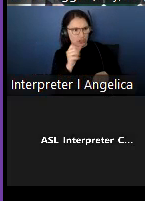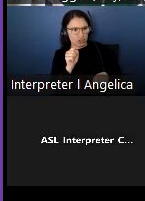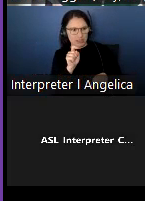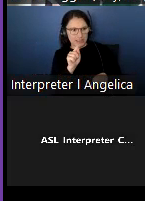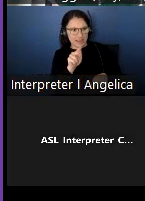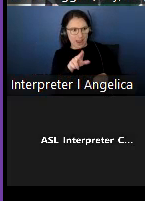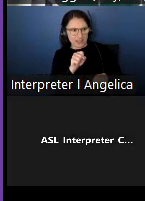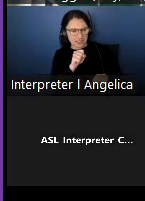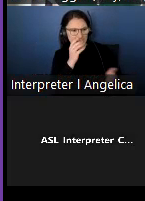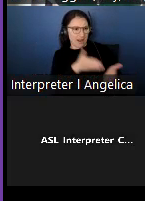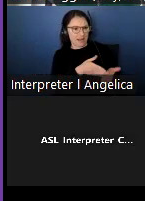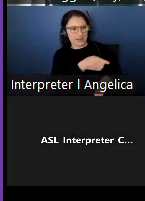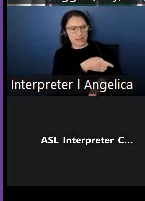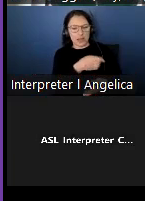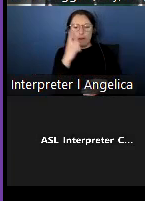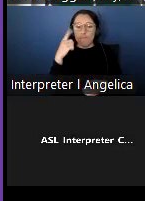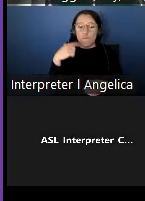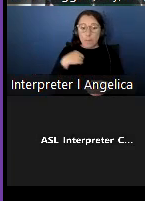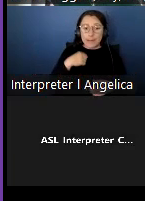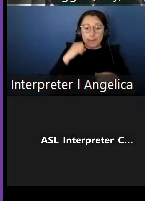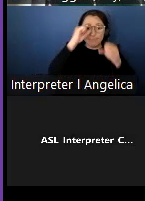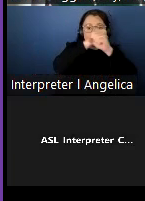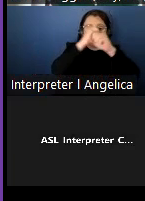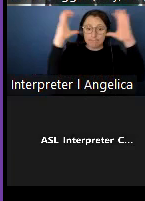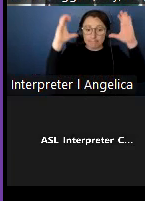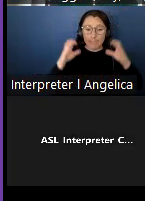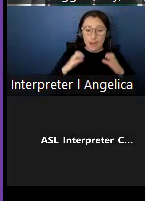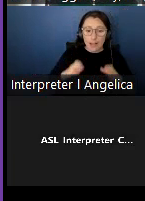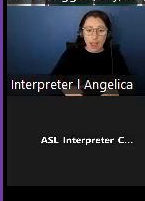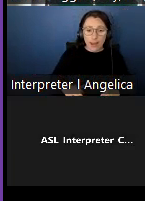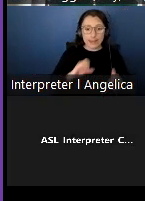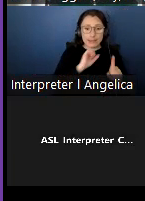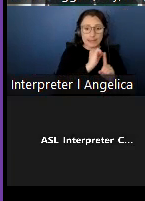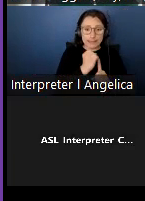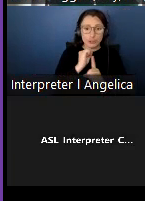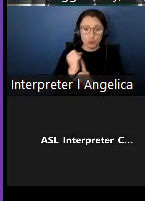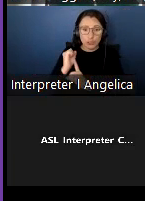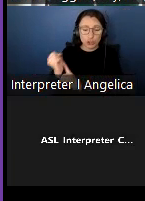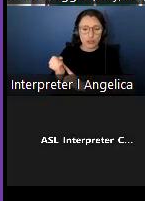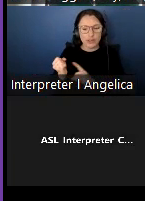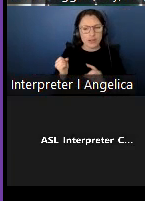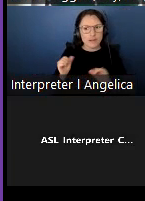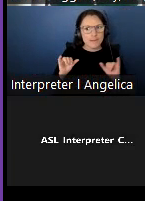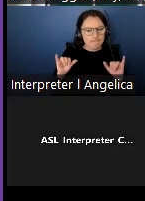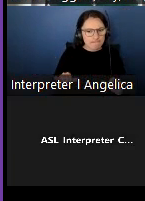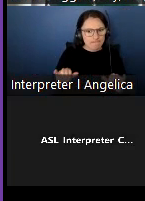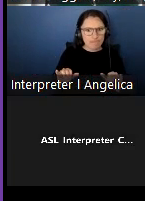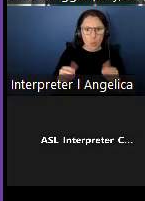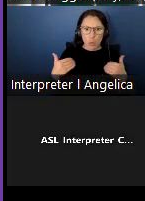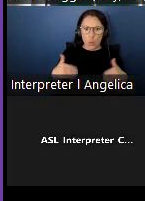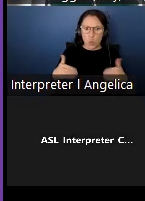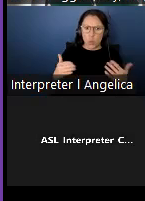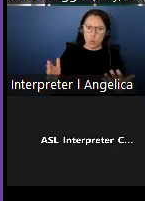For me, envisioning client scenarios presents a tangible way to display how wide of a variety